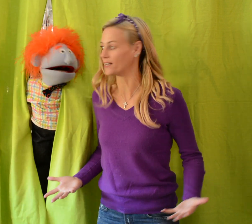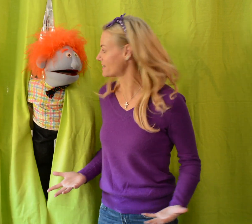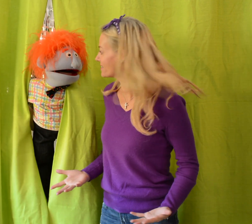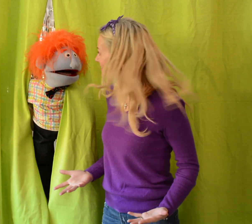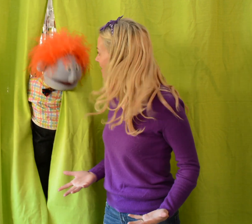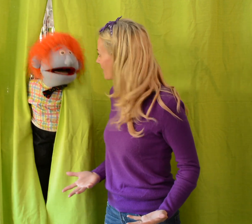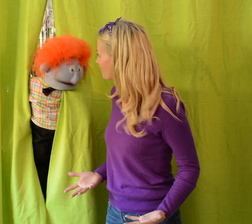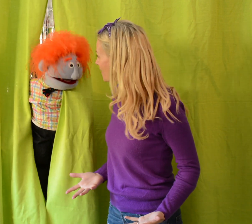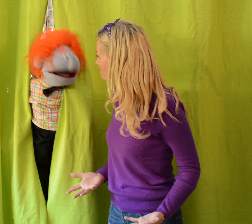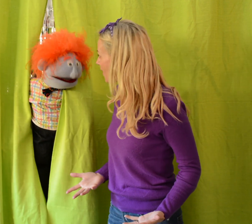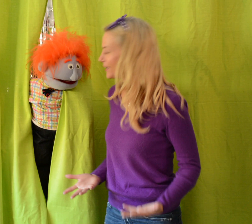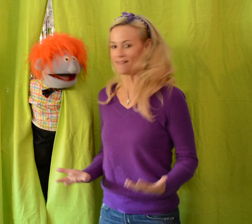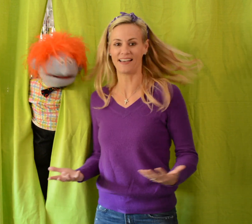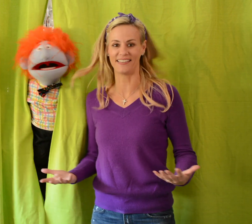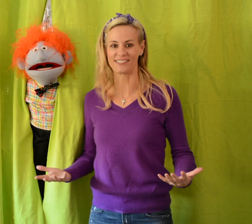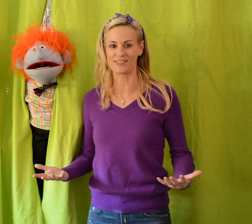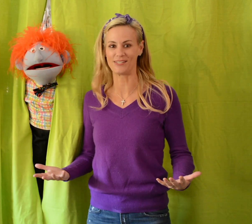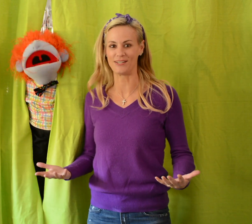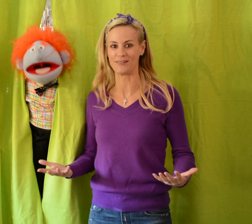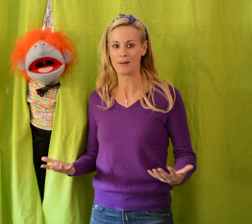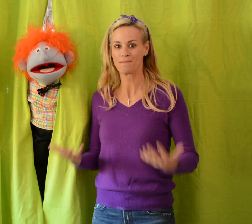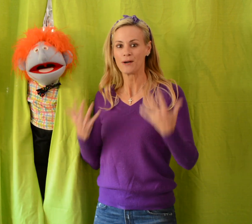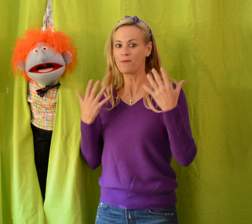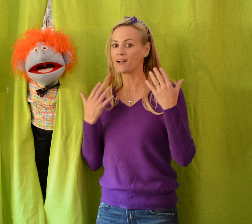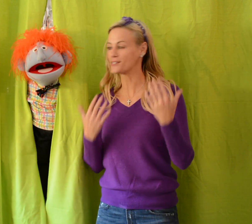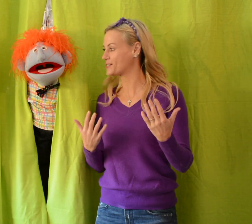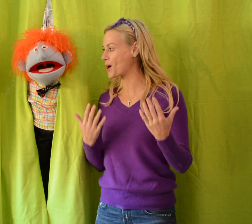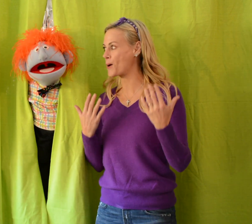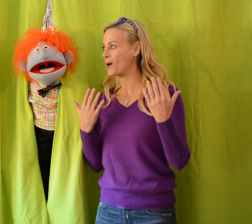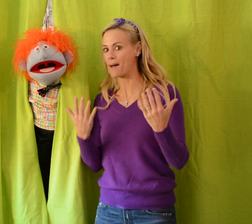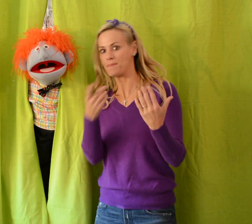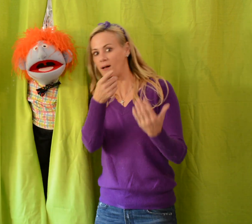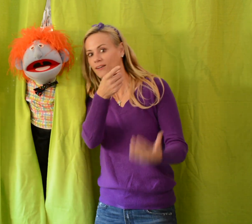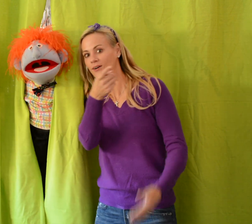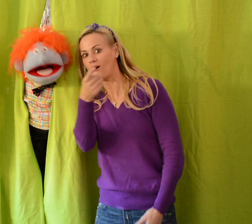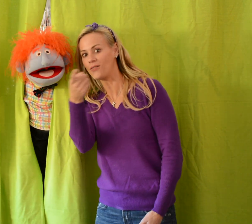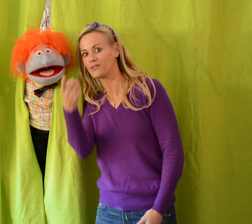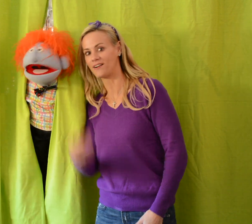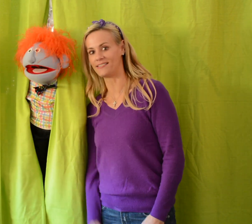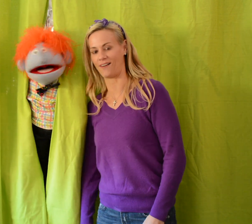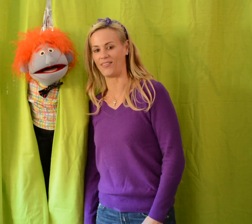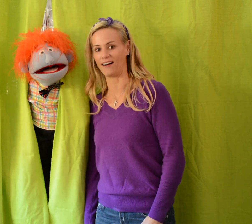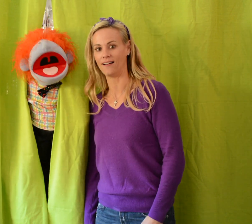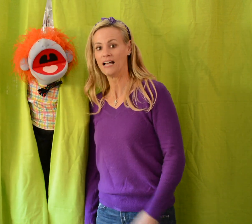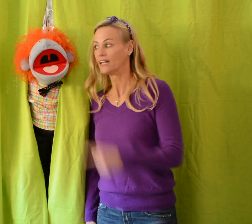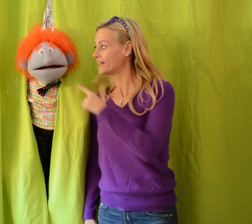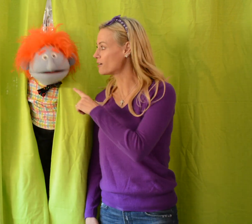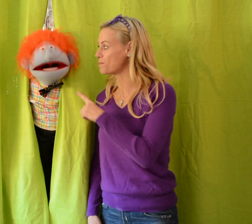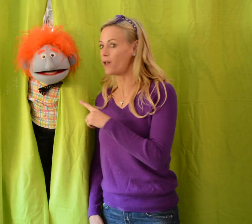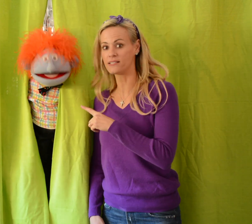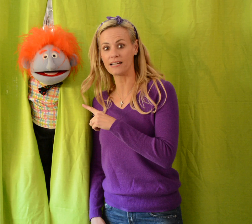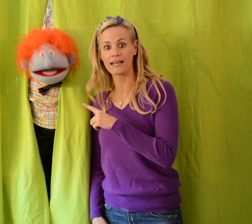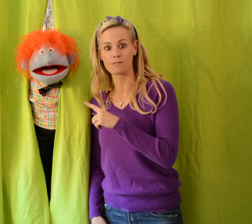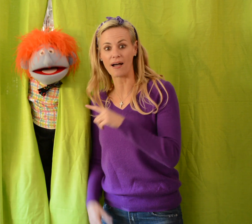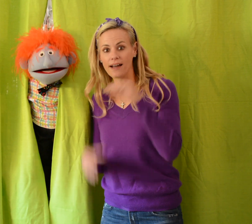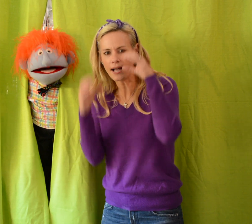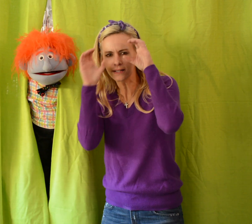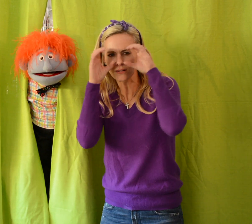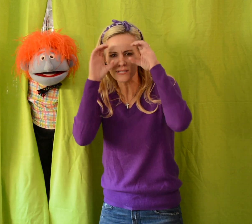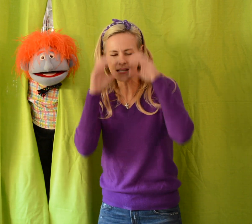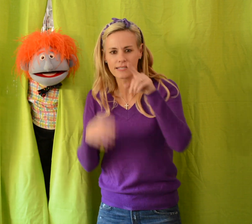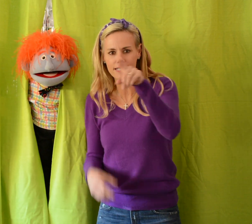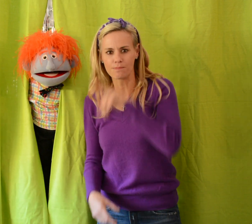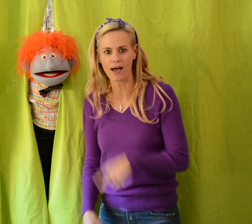a good time learning. Doesn't that sound like fun, Paulie? I think so too. We are so happy. Paulie, look at all those friends out there. Later, Paulie's going to get his